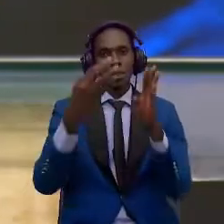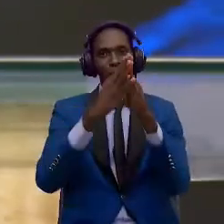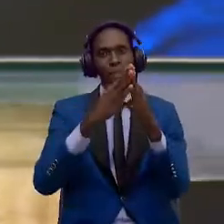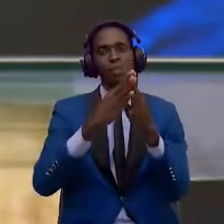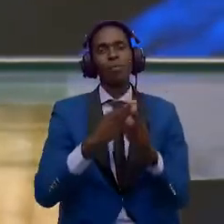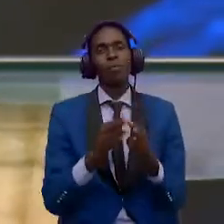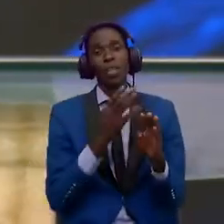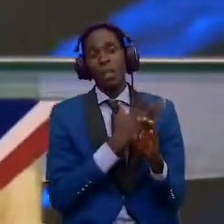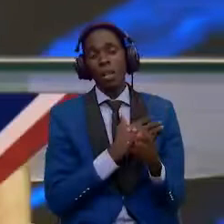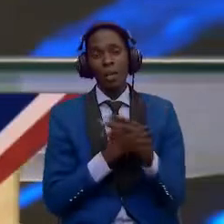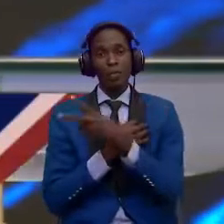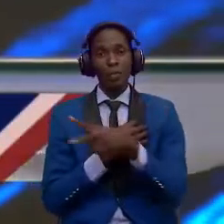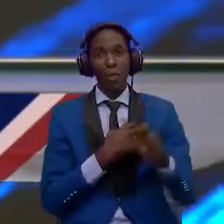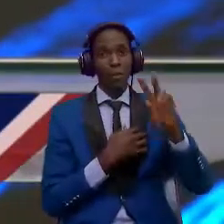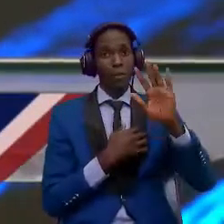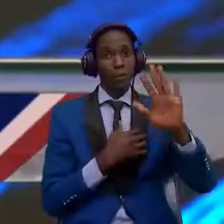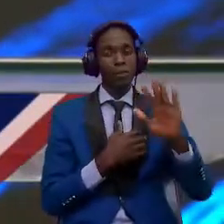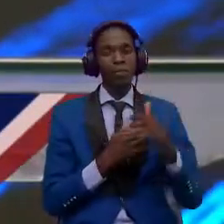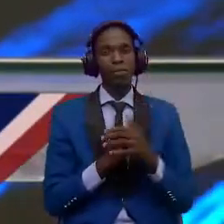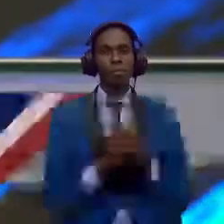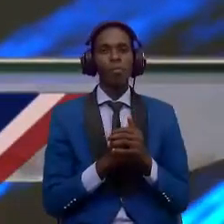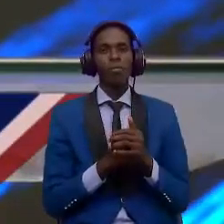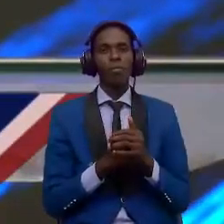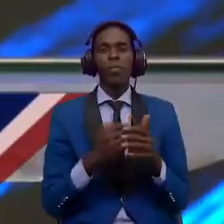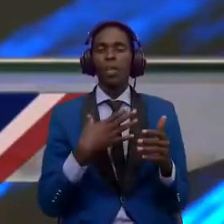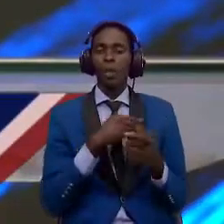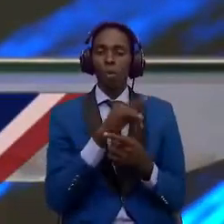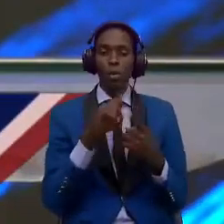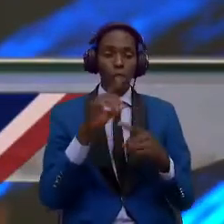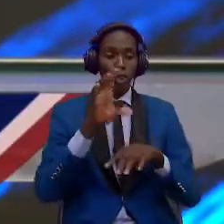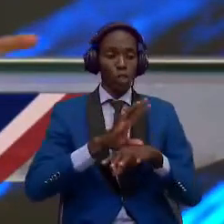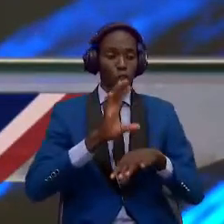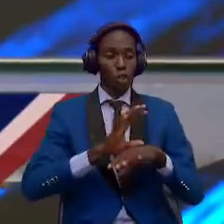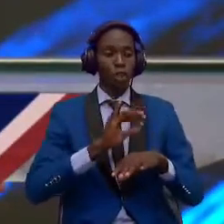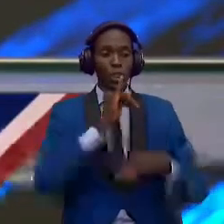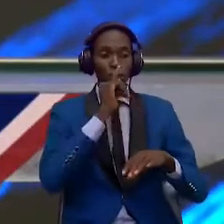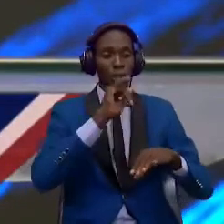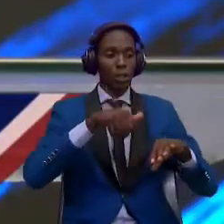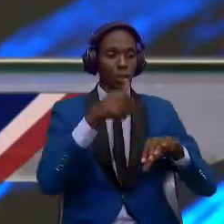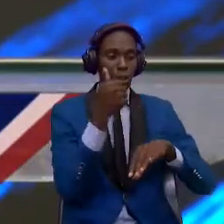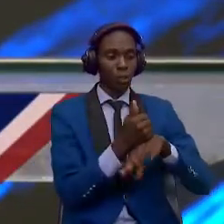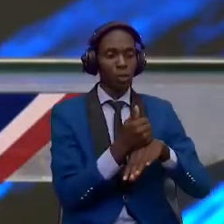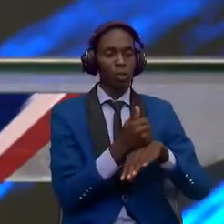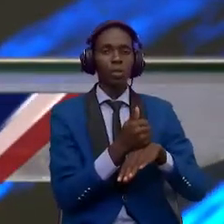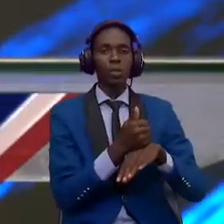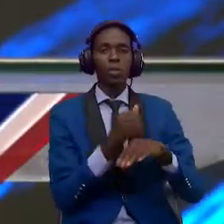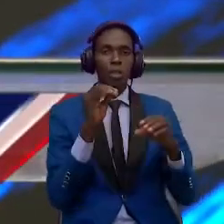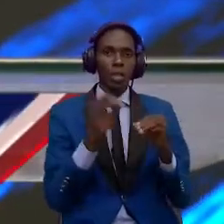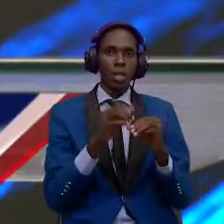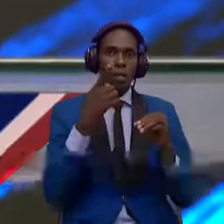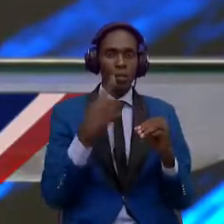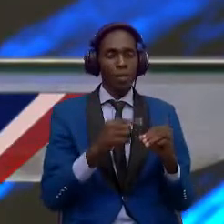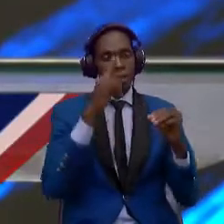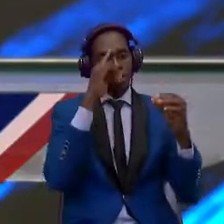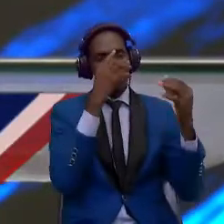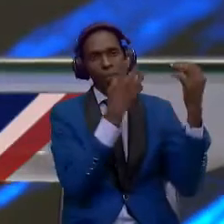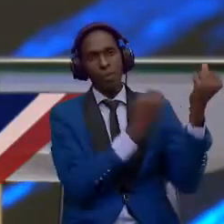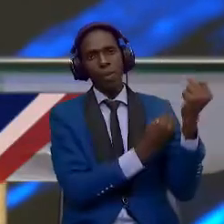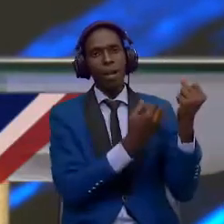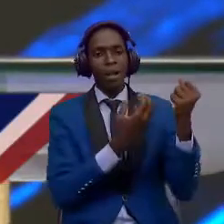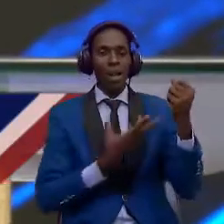and so are the churches established in the faith and increased in